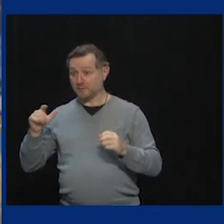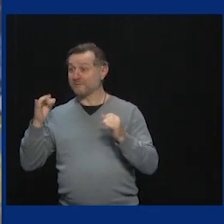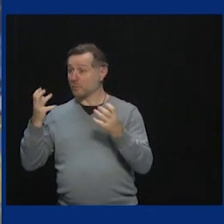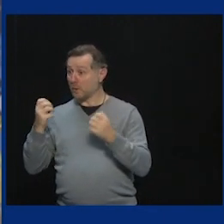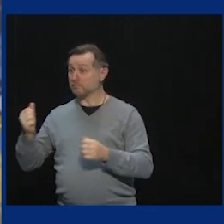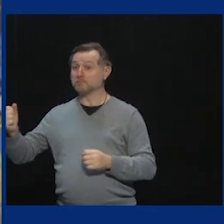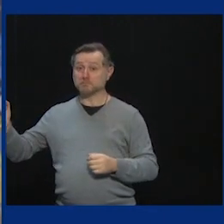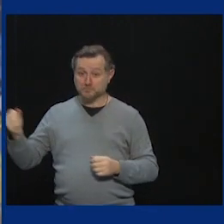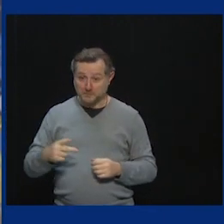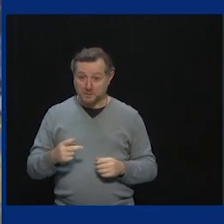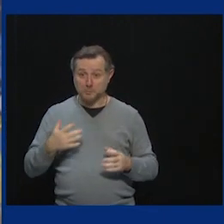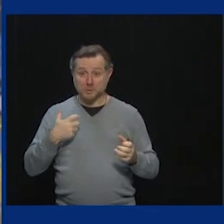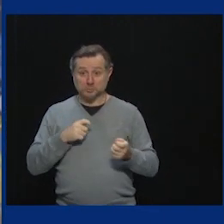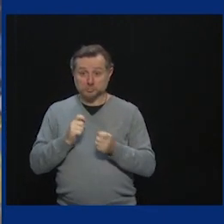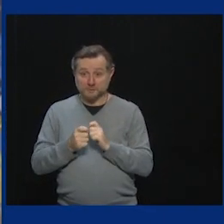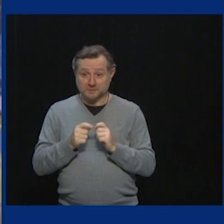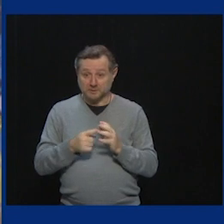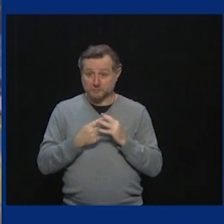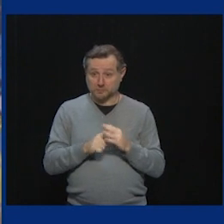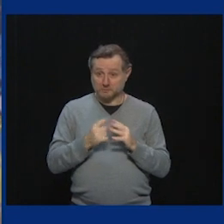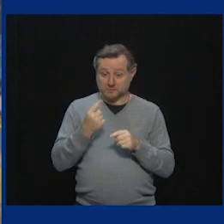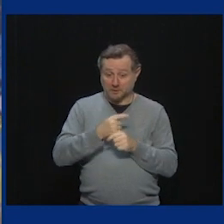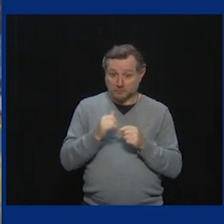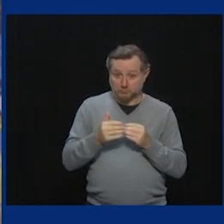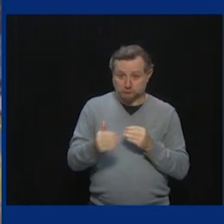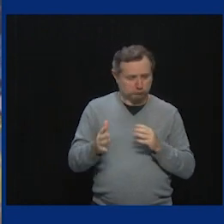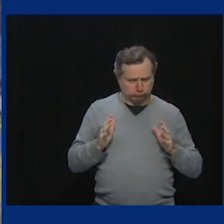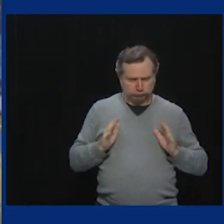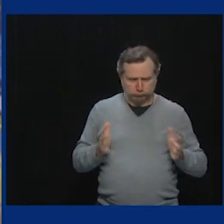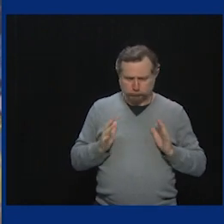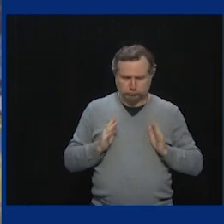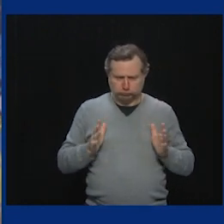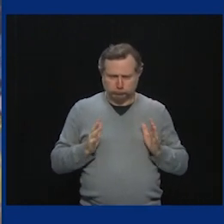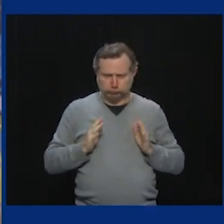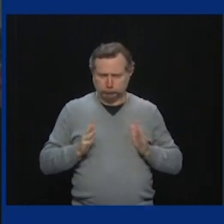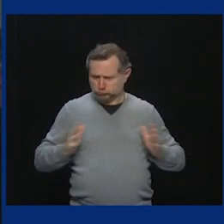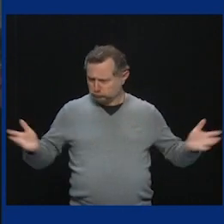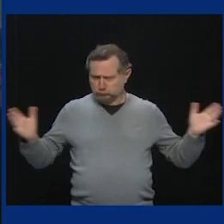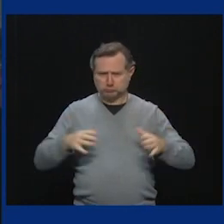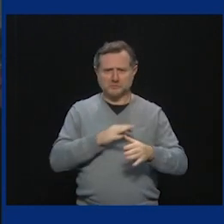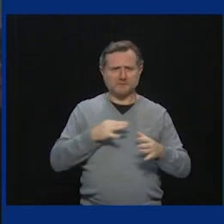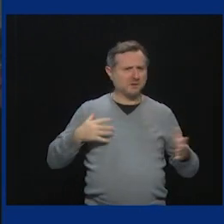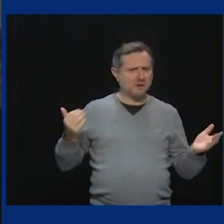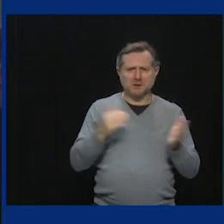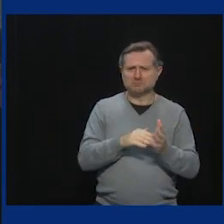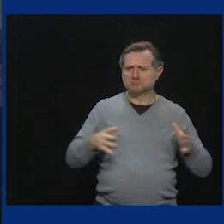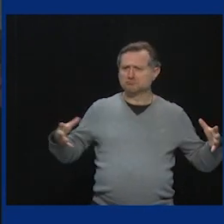wrote, let's have that conversation. Okay, we have time for a few questions.